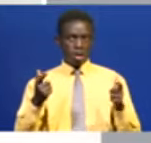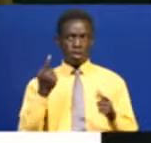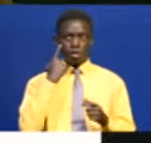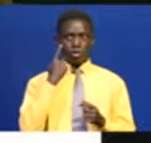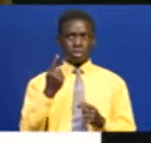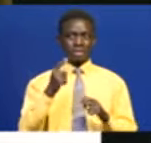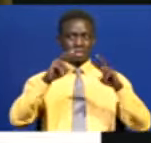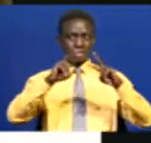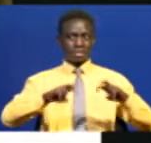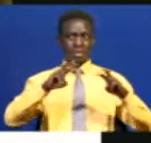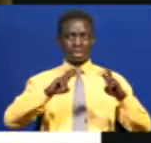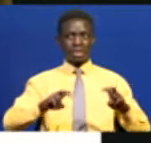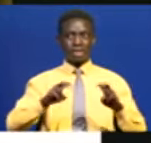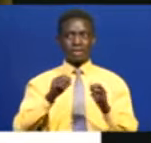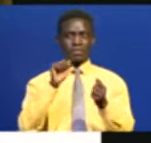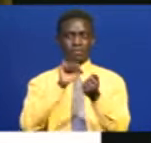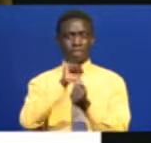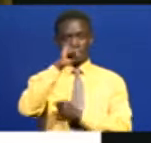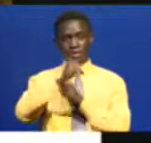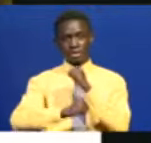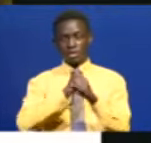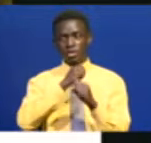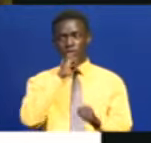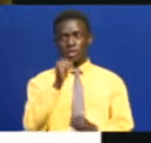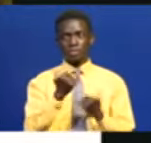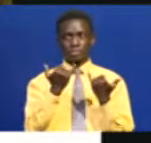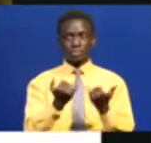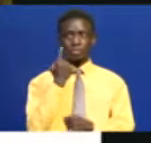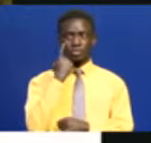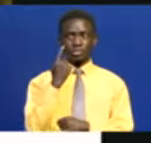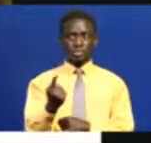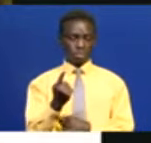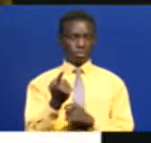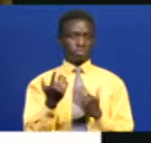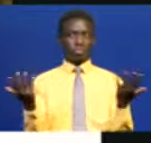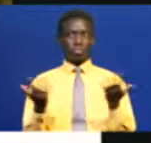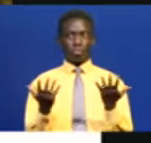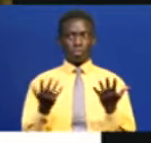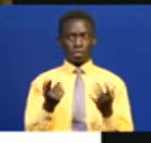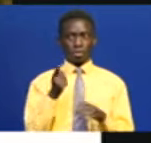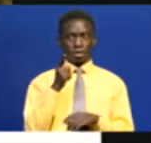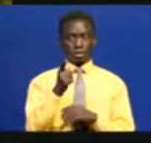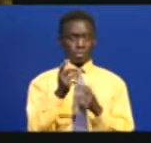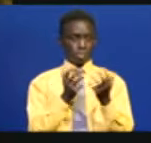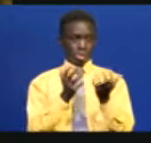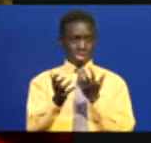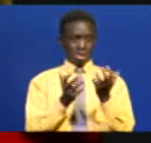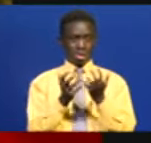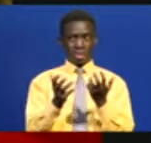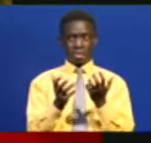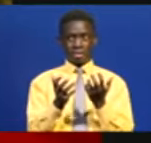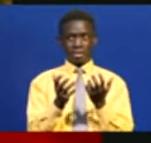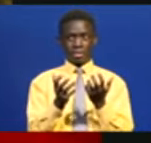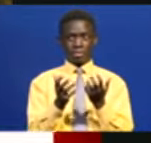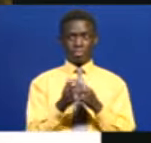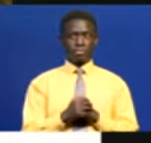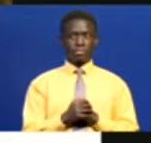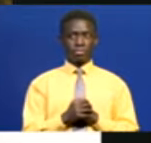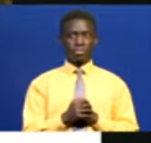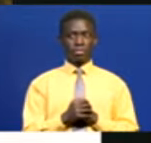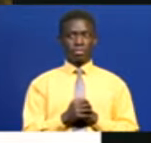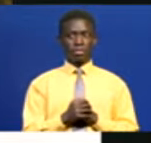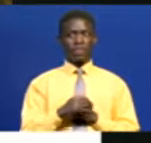before 15 years old, so you can see the volume, the Turkey-Africa trade volume was the